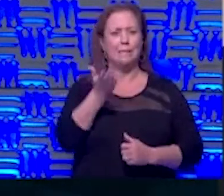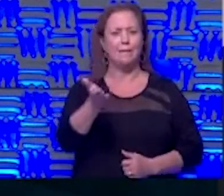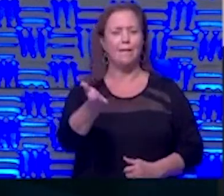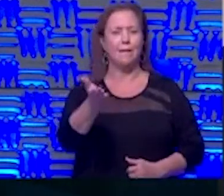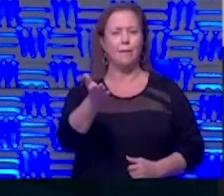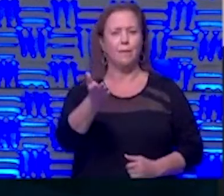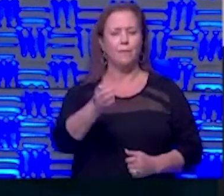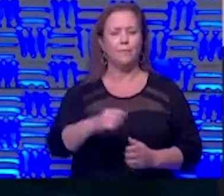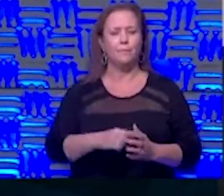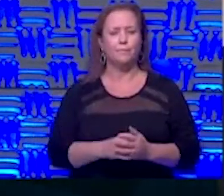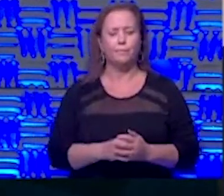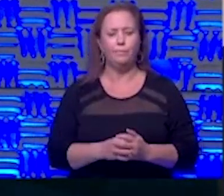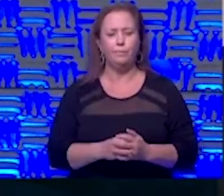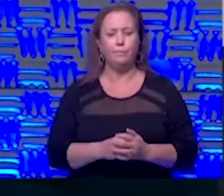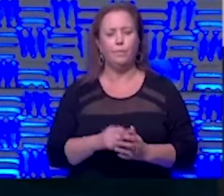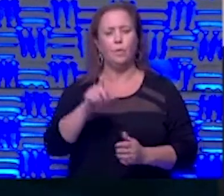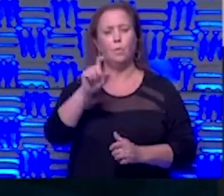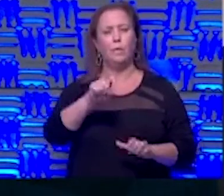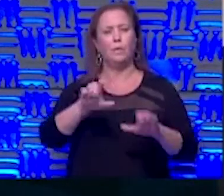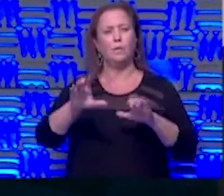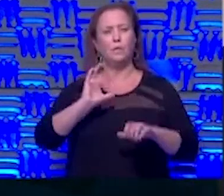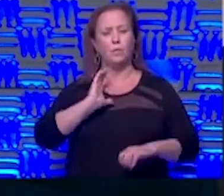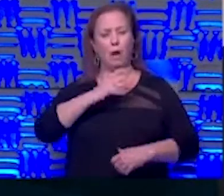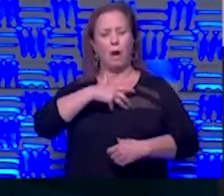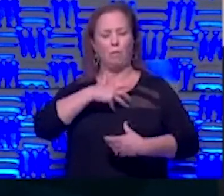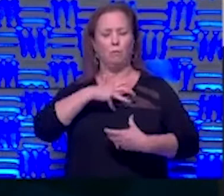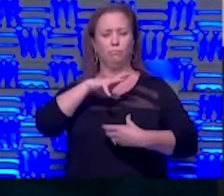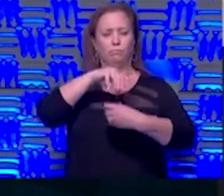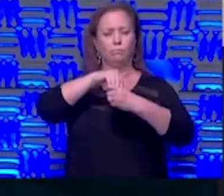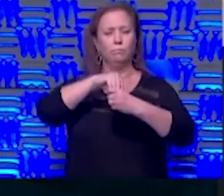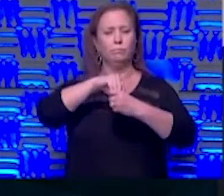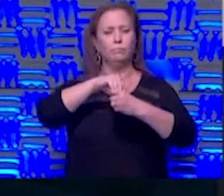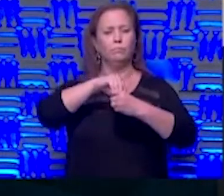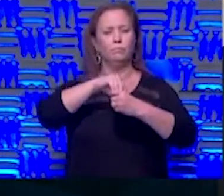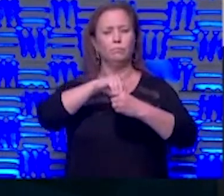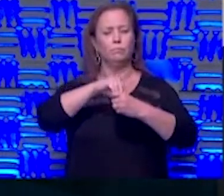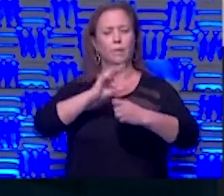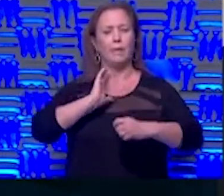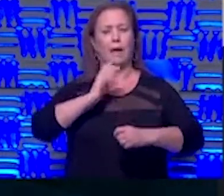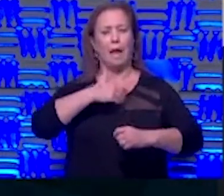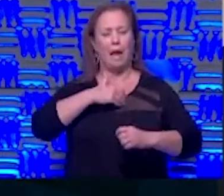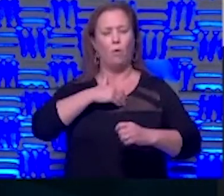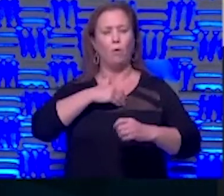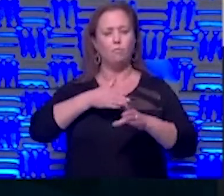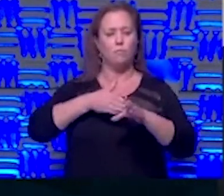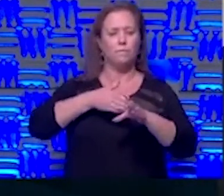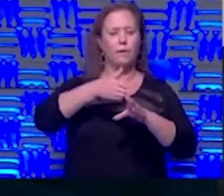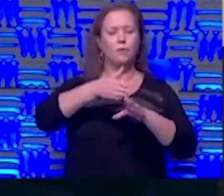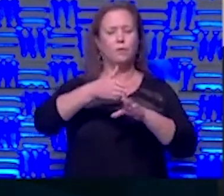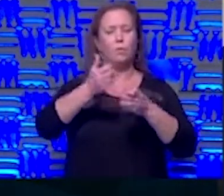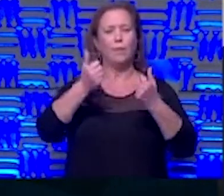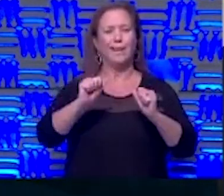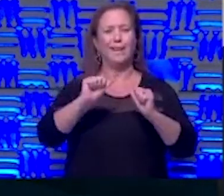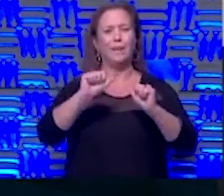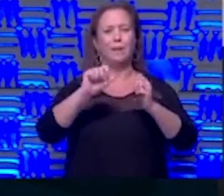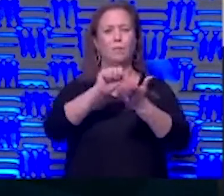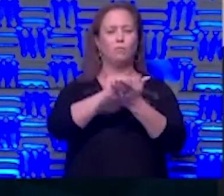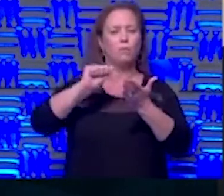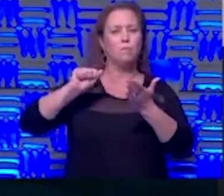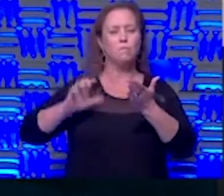and to do our part to make sure that in our chosen profession we can erase what is